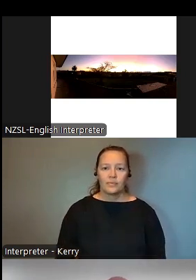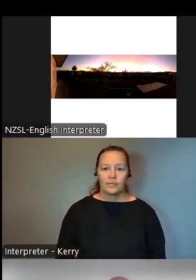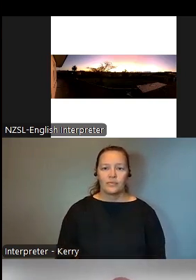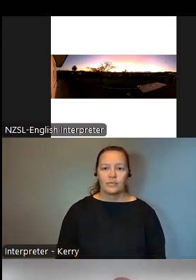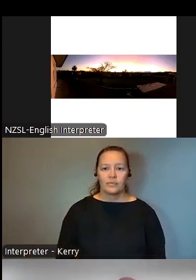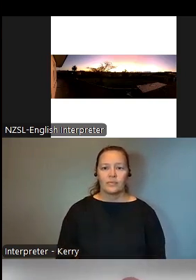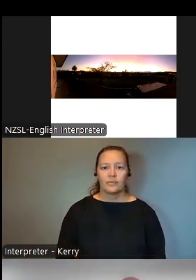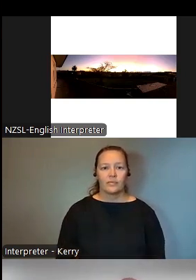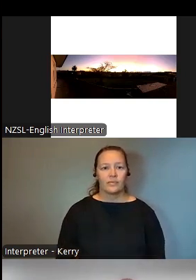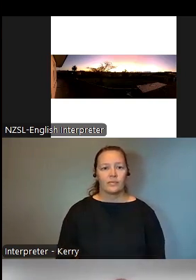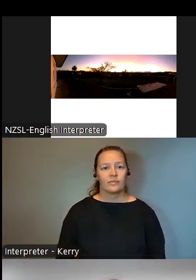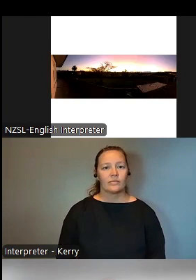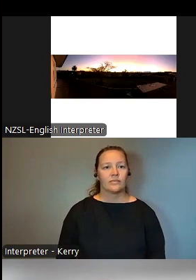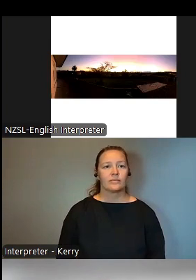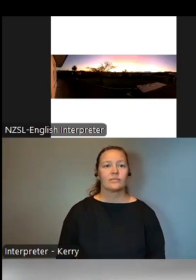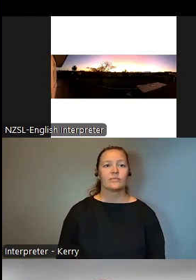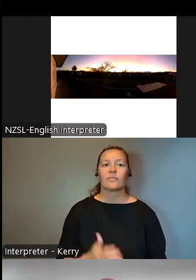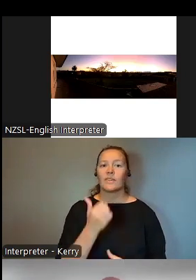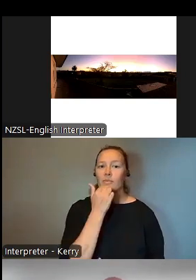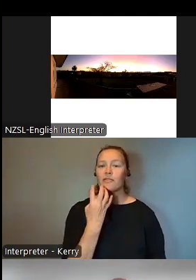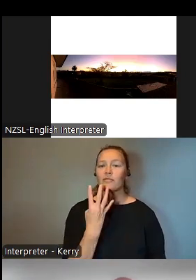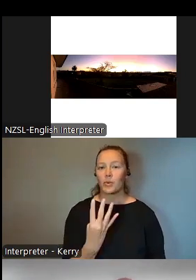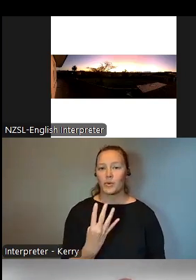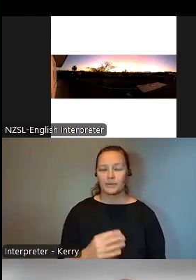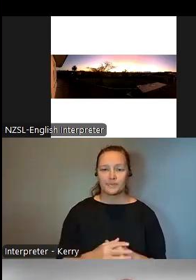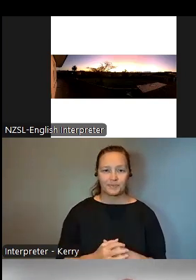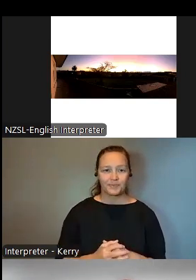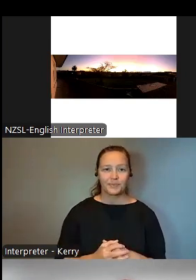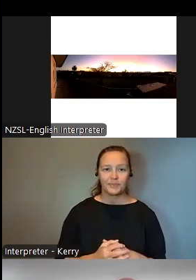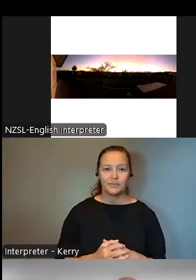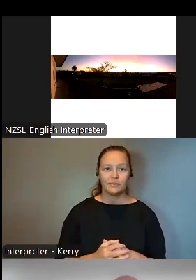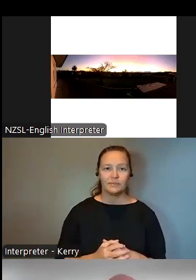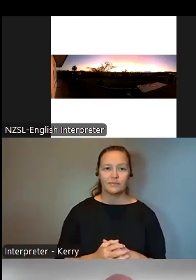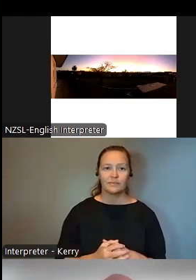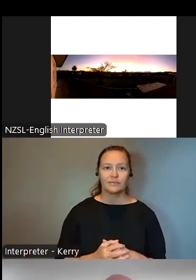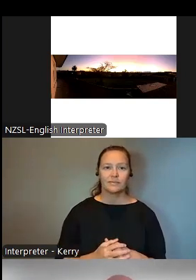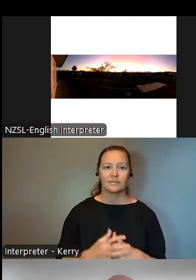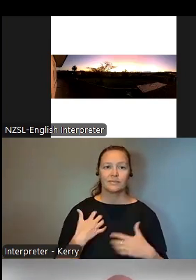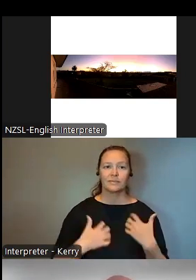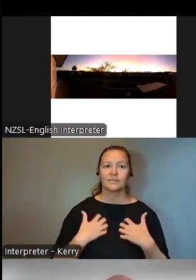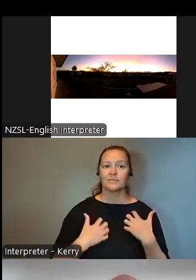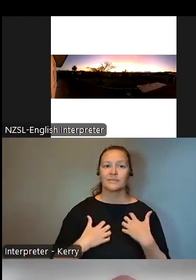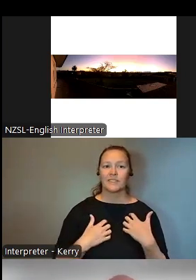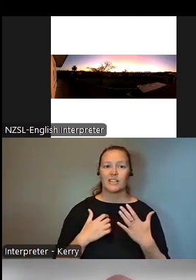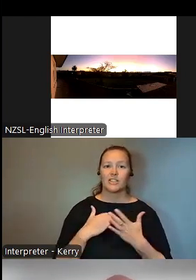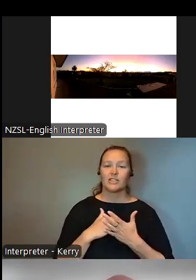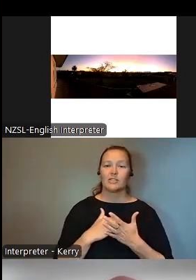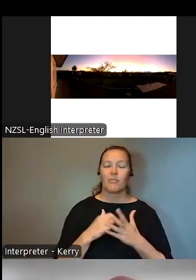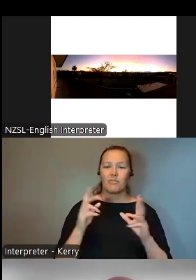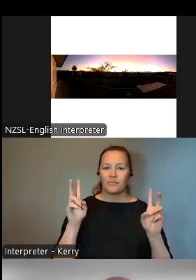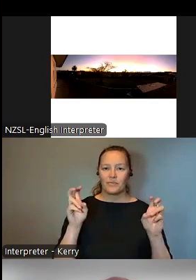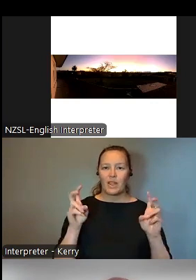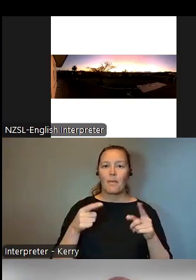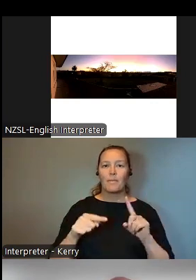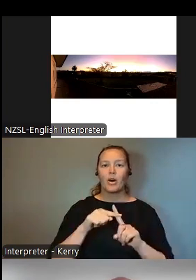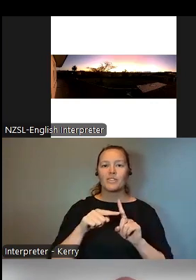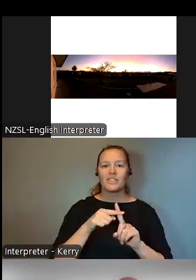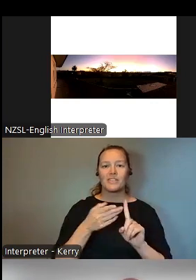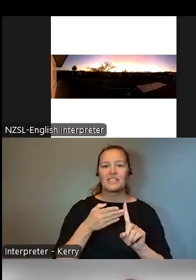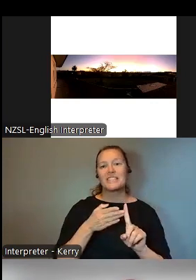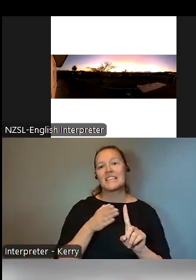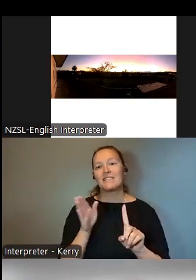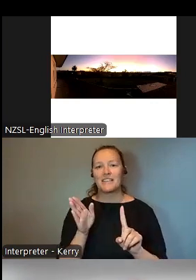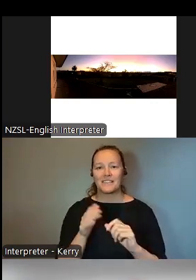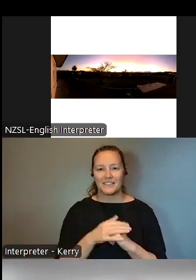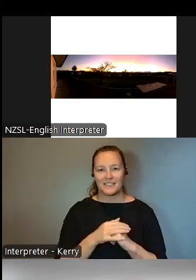Number 4, guiding principle number 4, is this a really interesting phrase, the idea of positive deviance,